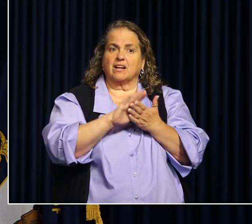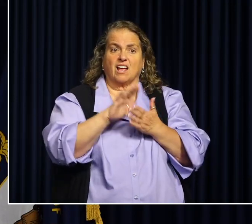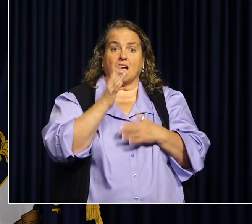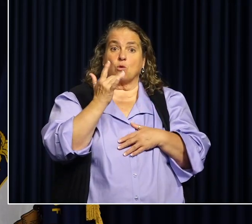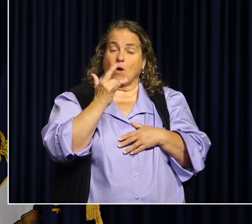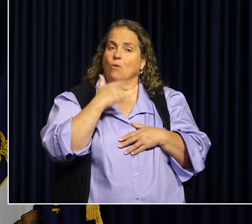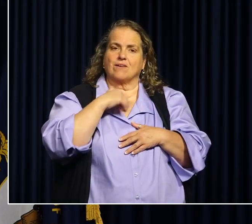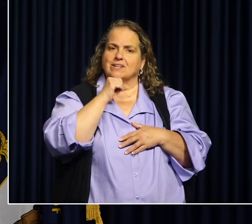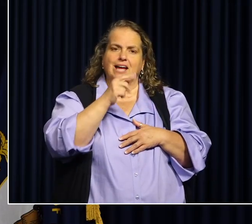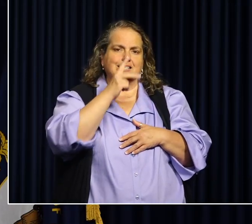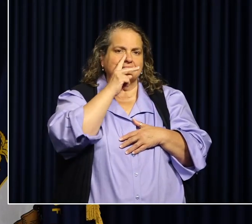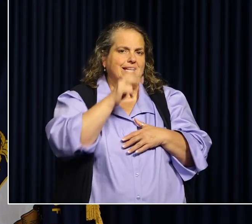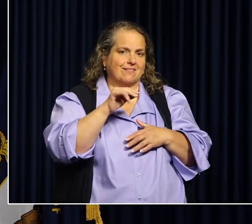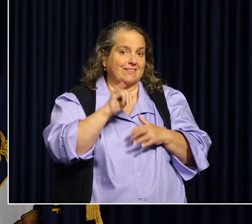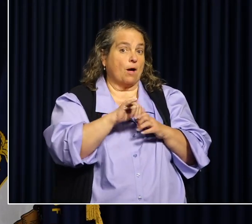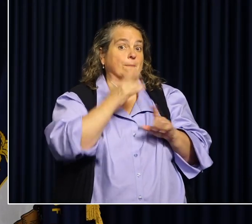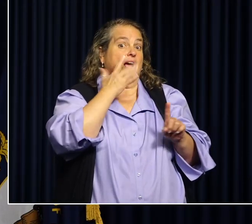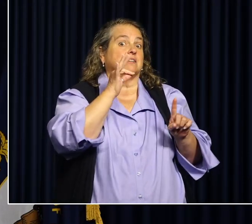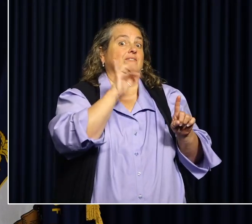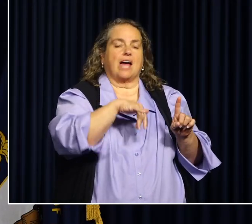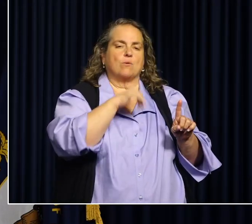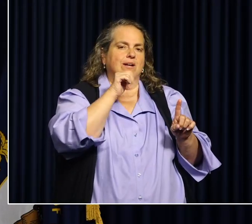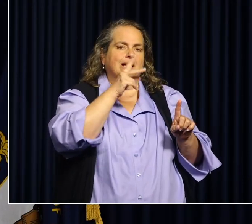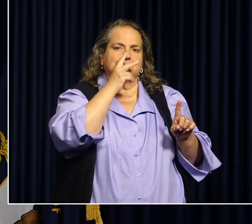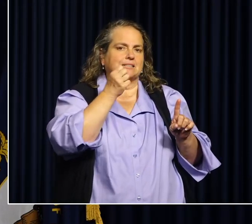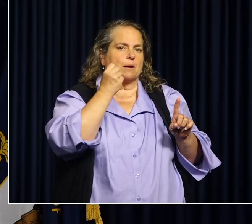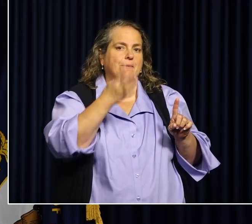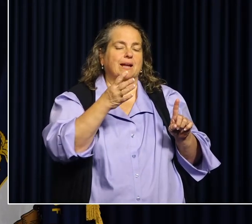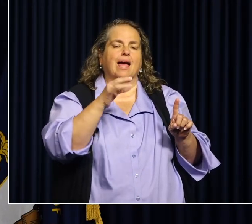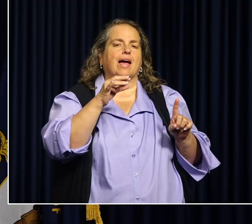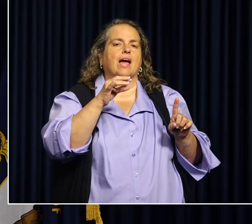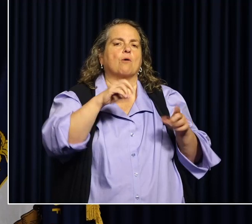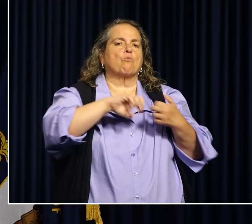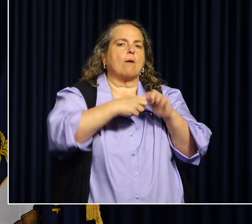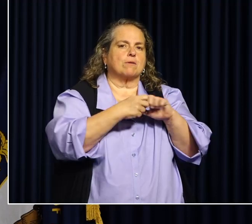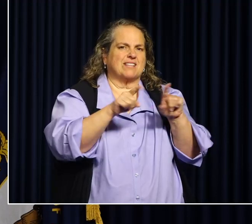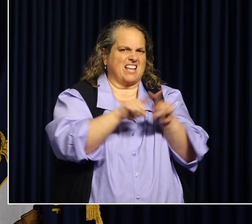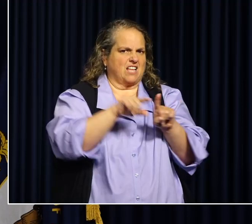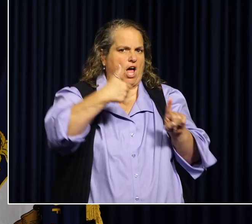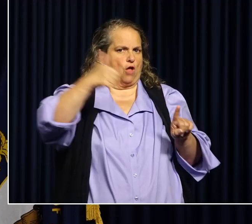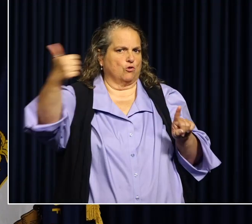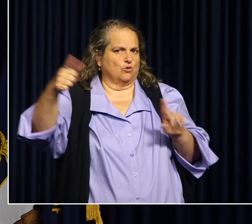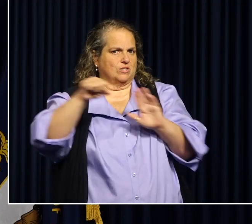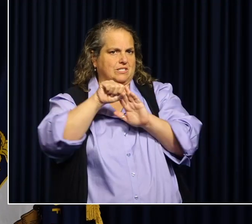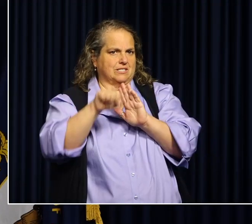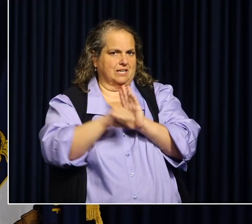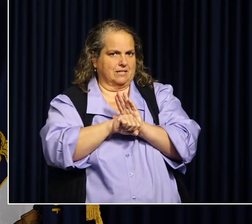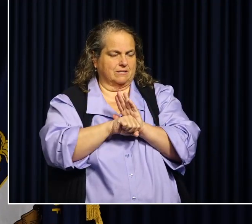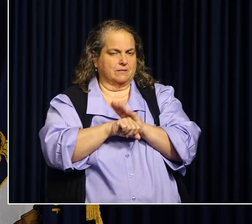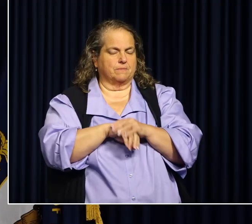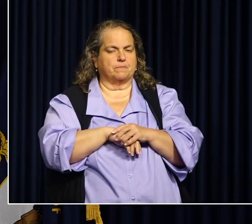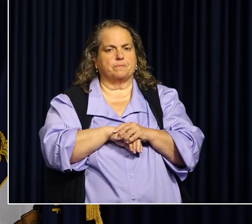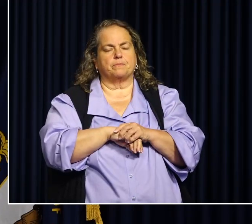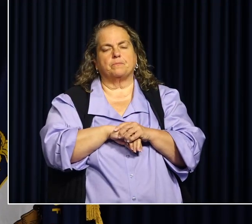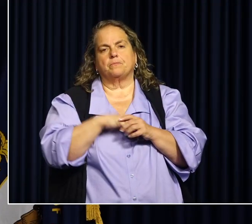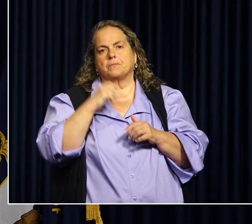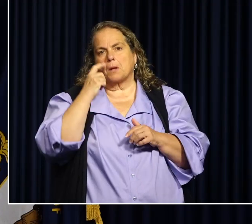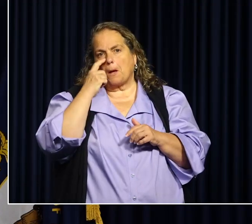same problems that many other states have seen across multiple facilities. Today I got